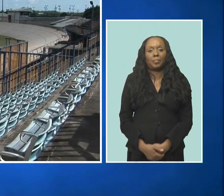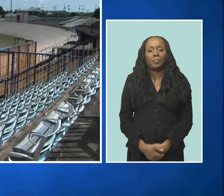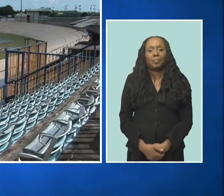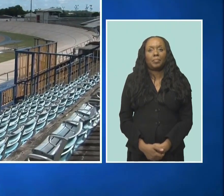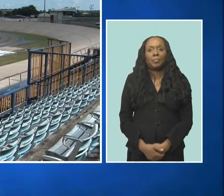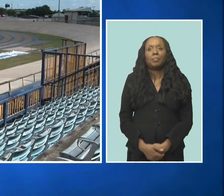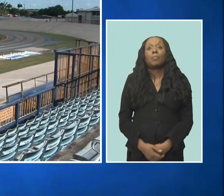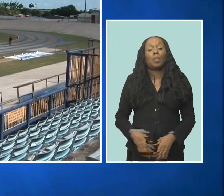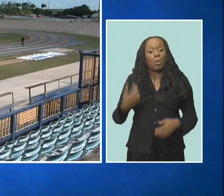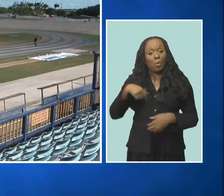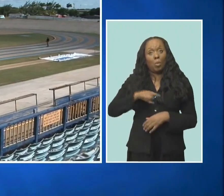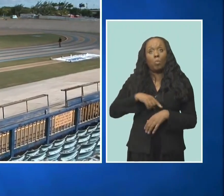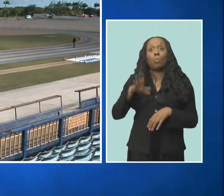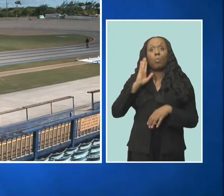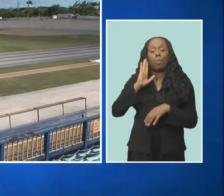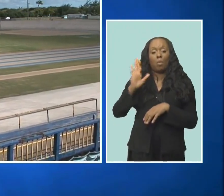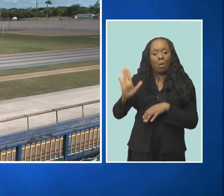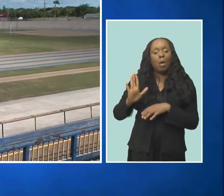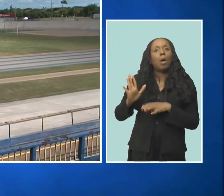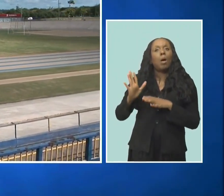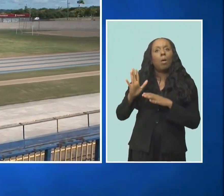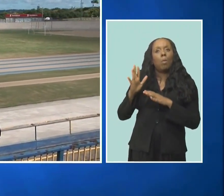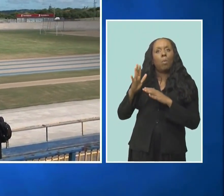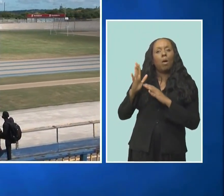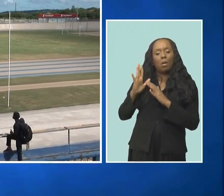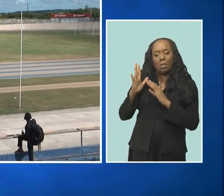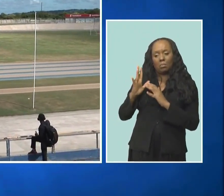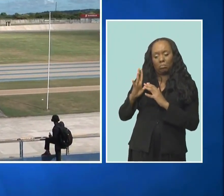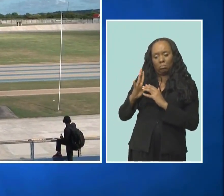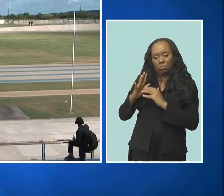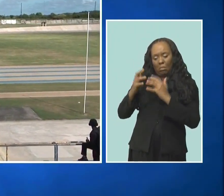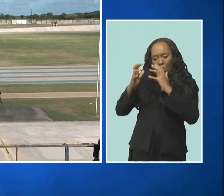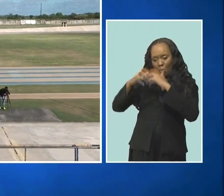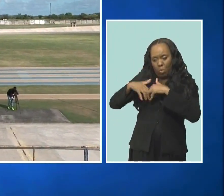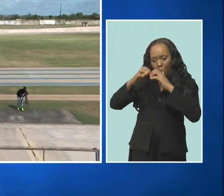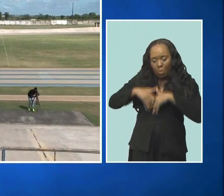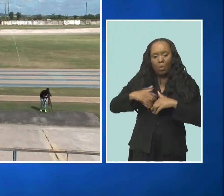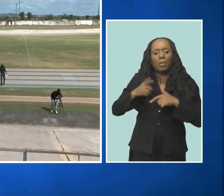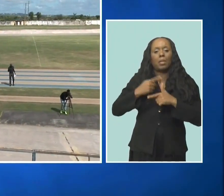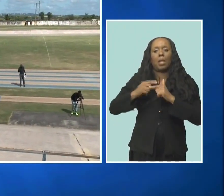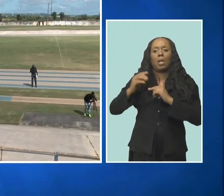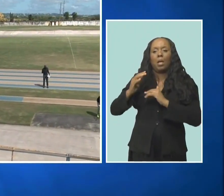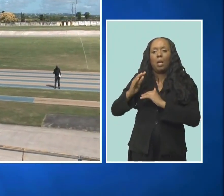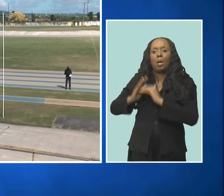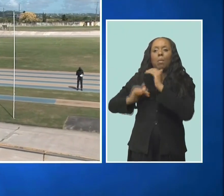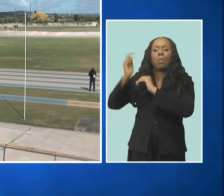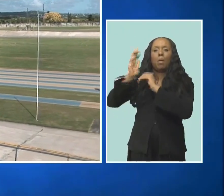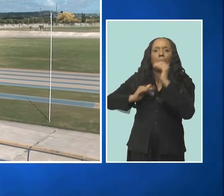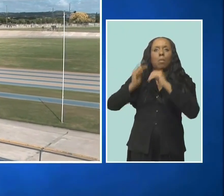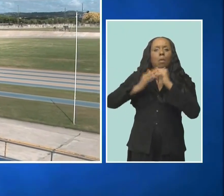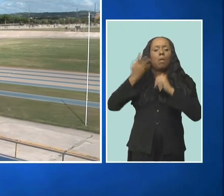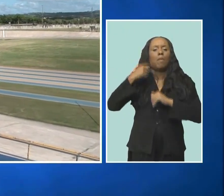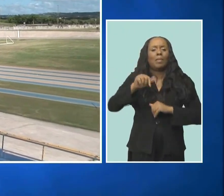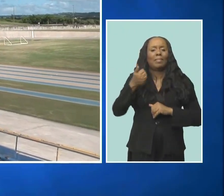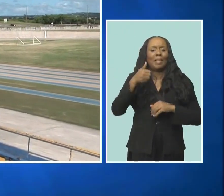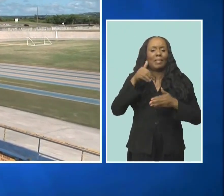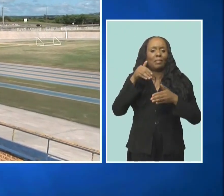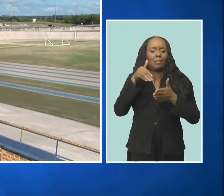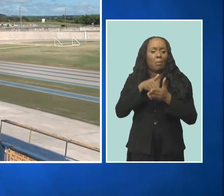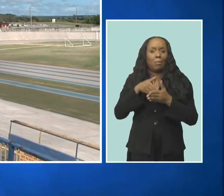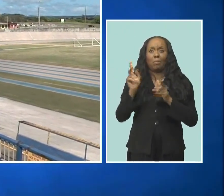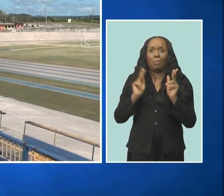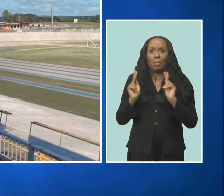Also to be completed at that stage would be a warm-up track, a 400-meter